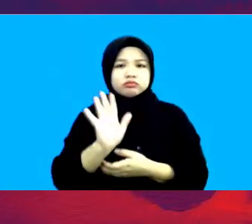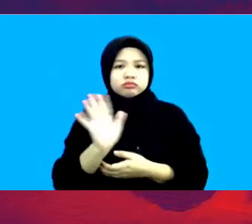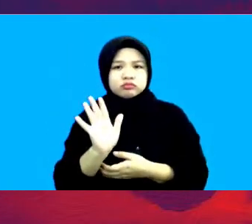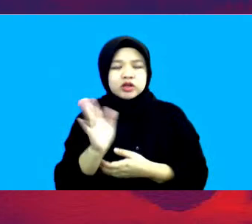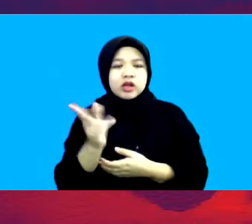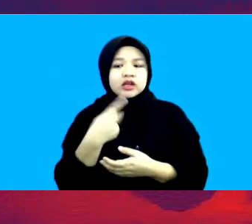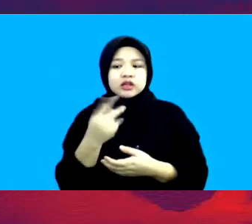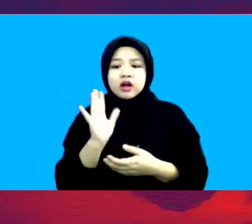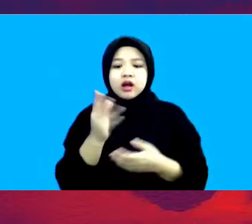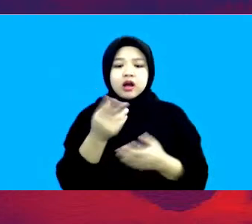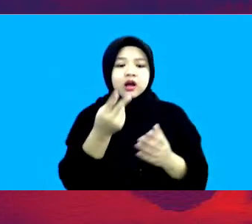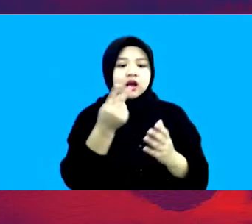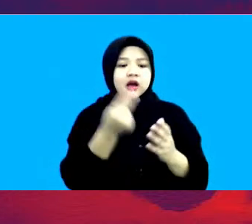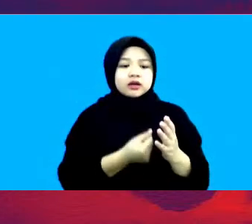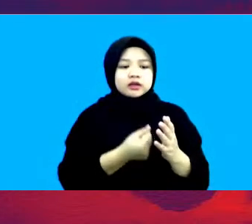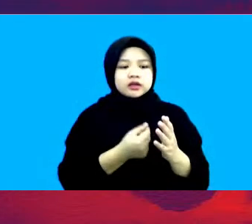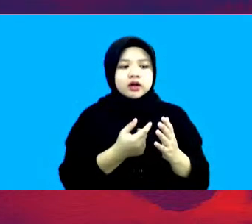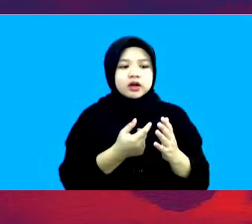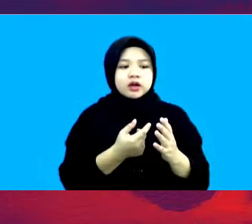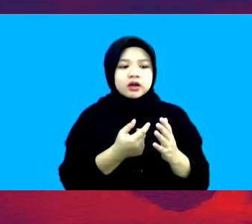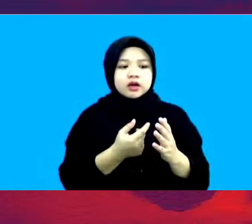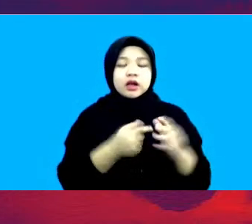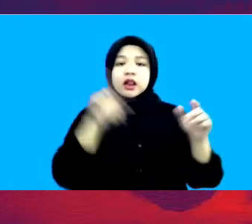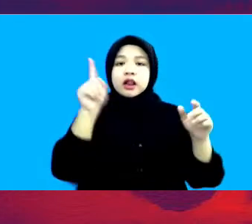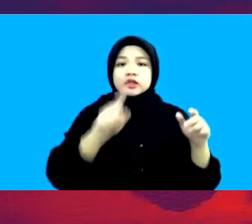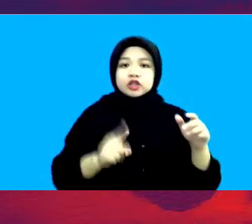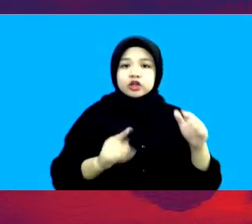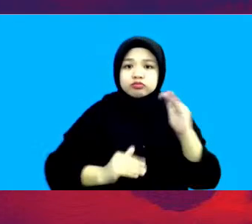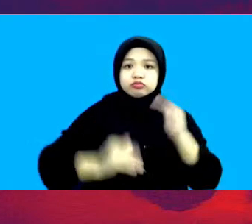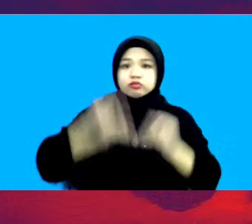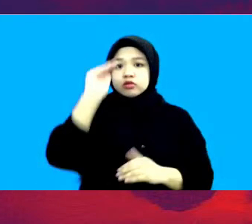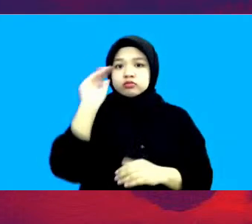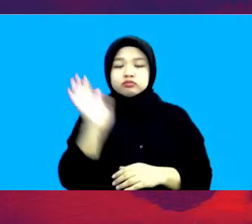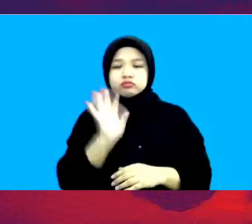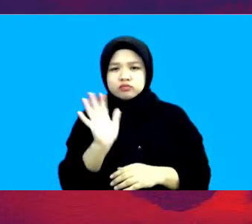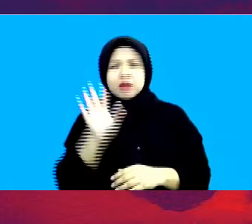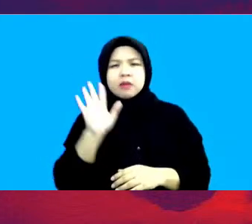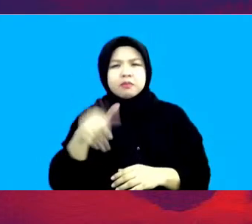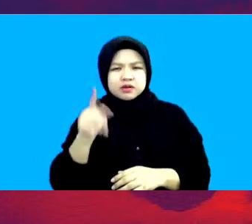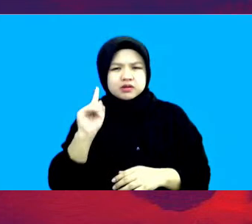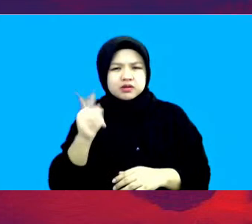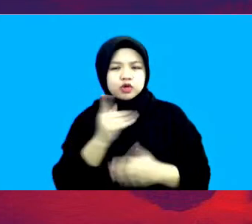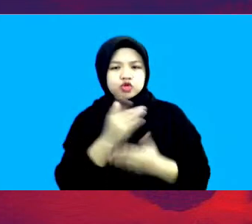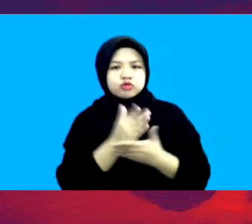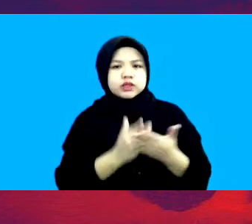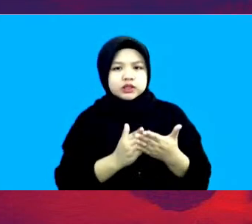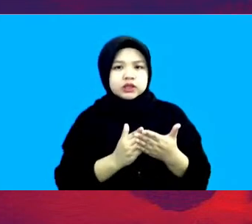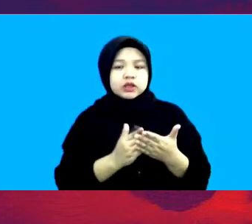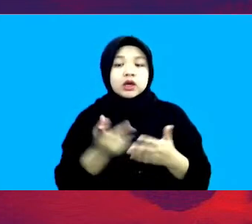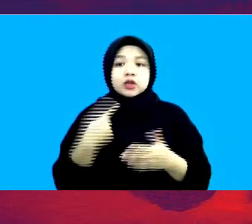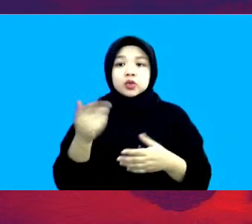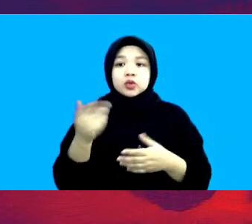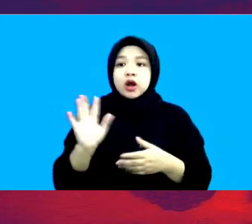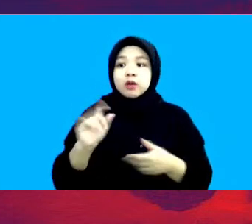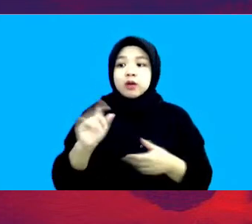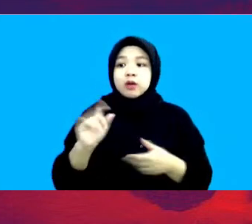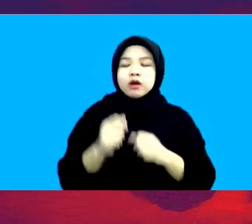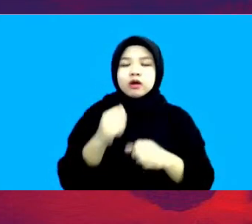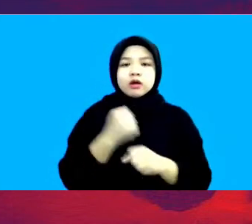the tariff of electricity, also huge subsidy as a result. And we don't change the price of cooking gas,